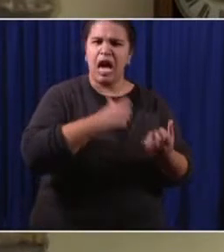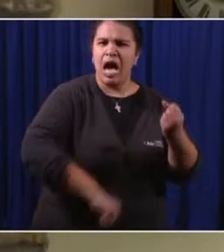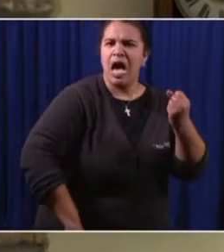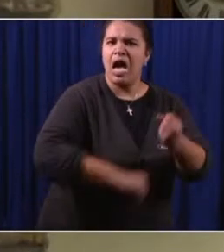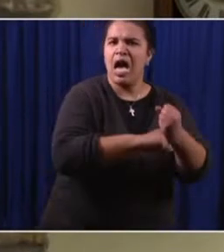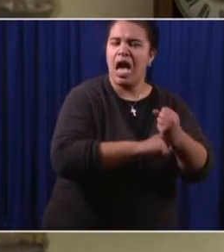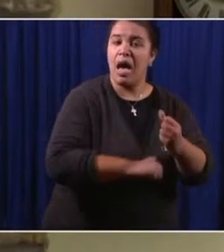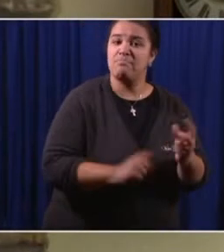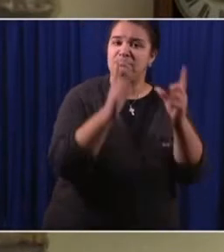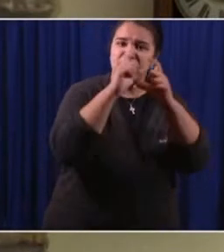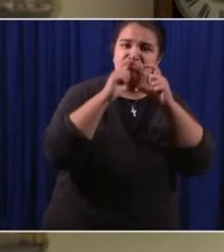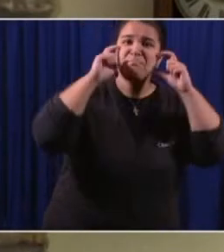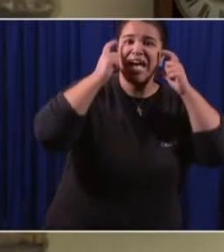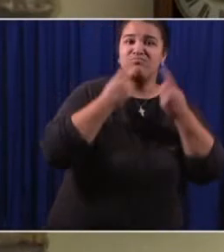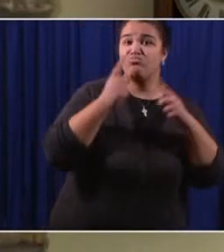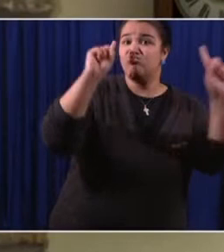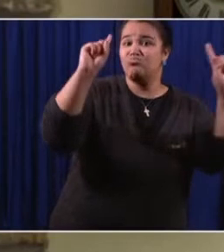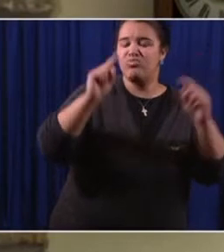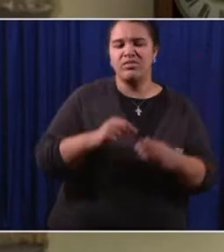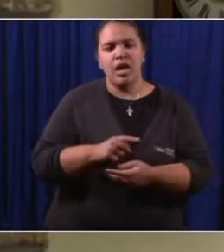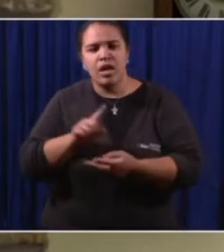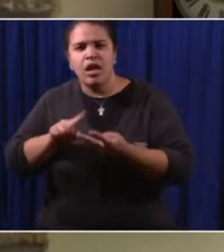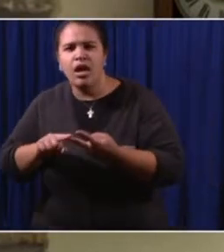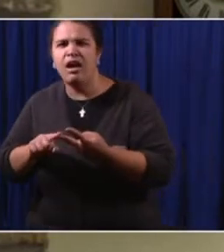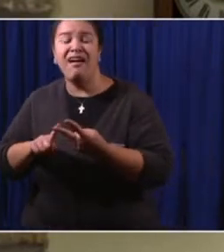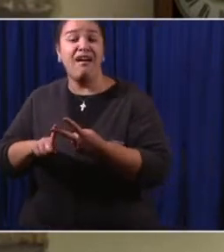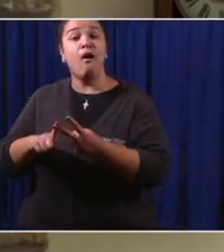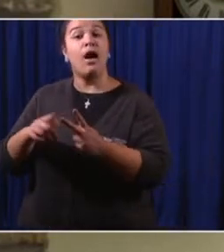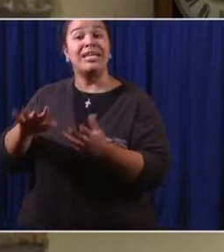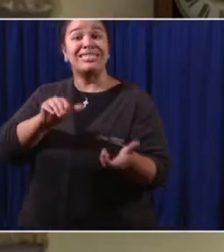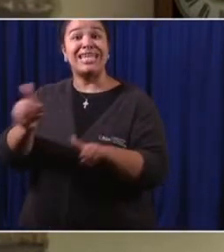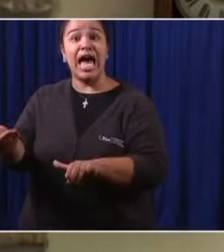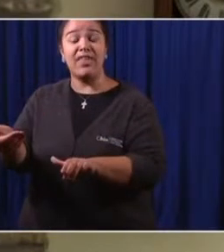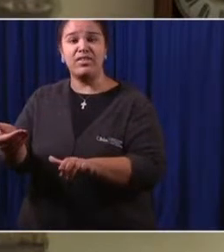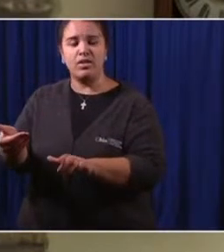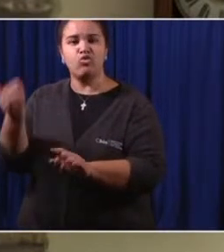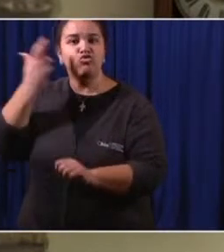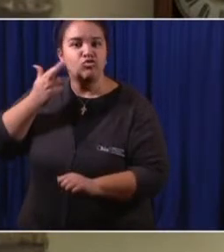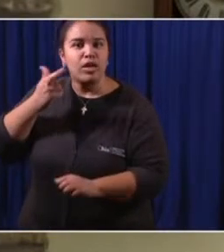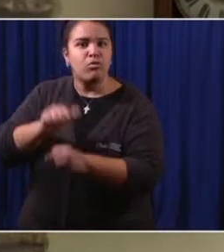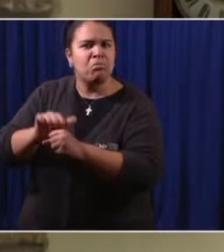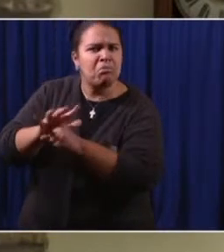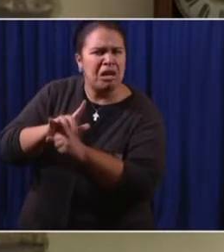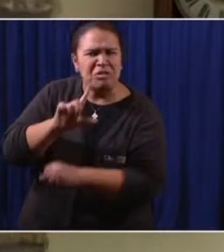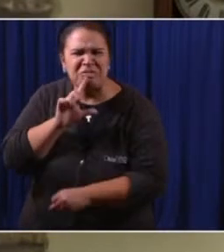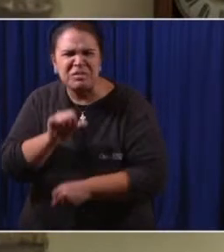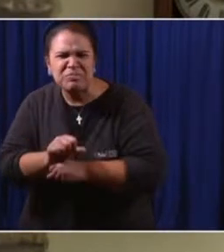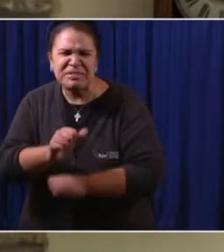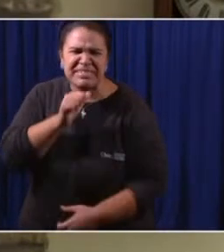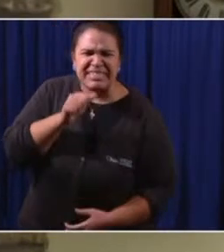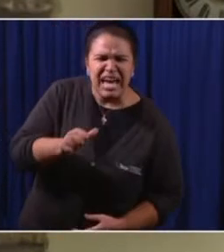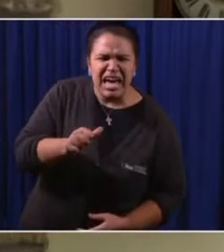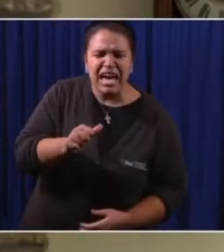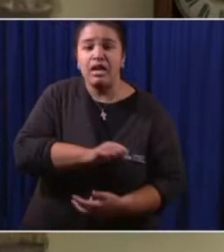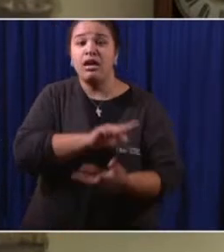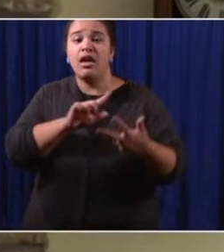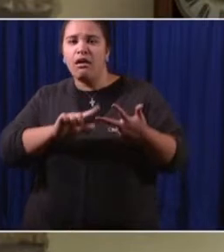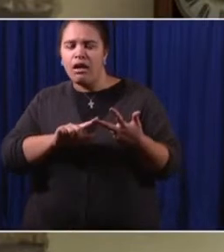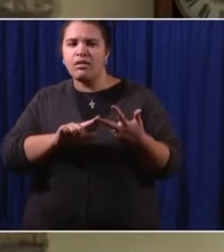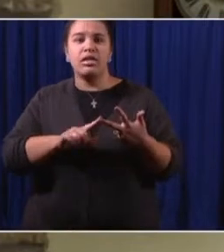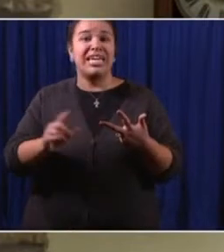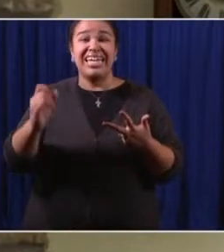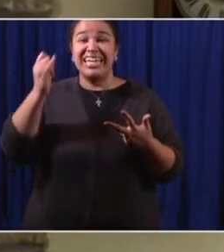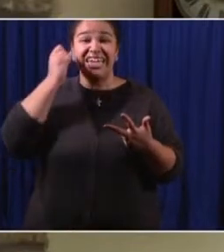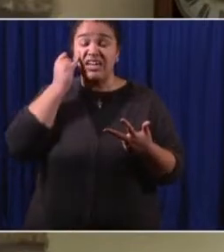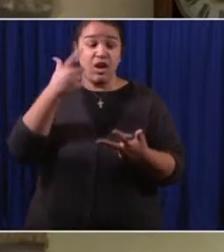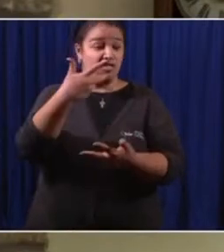related directly to COVID-19. And there are also questions about what Ohio's end game is if a vaccine is not found soon.